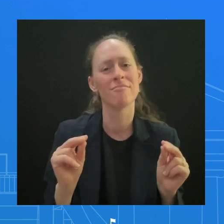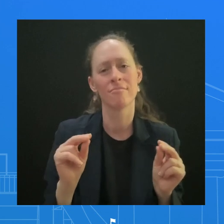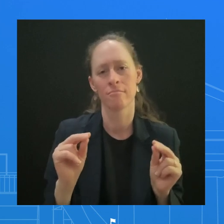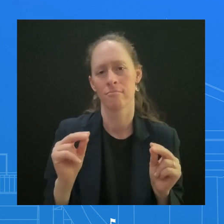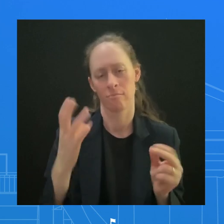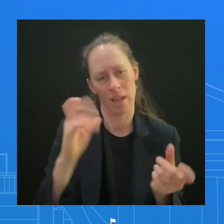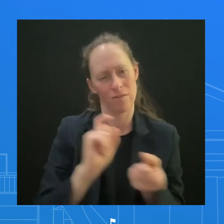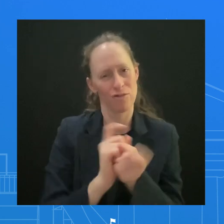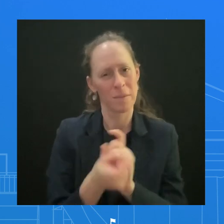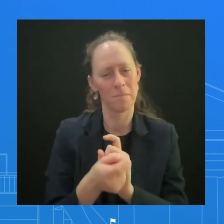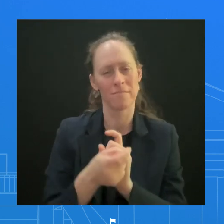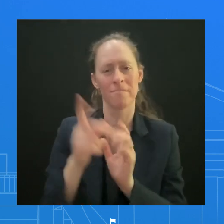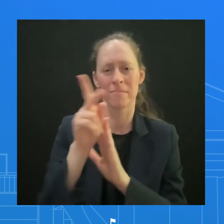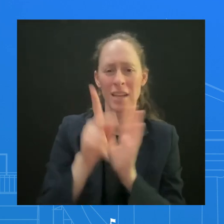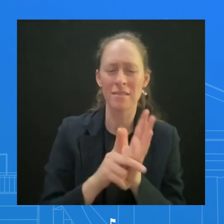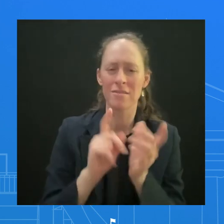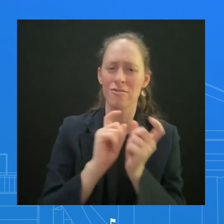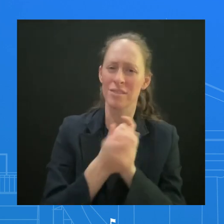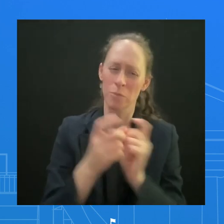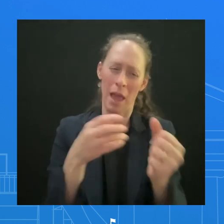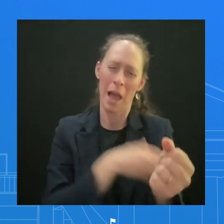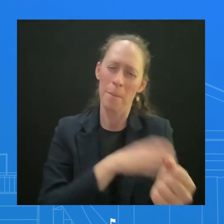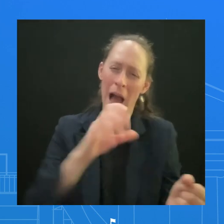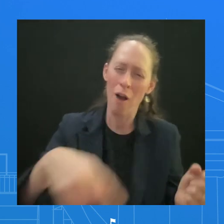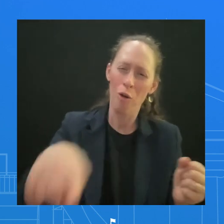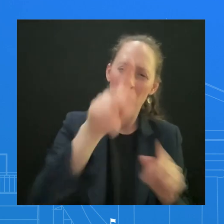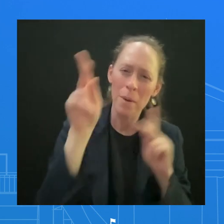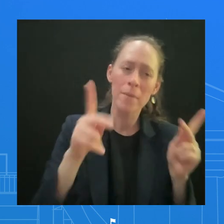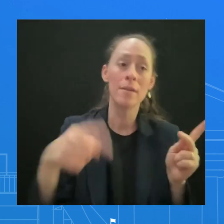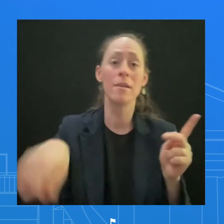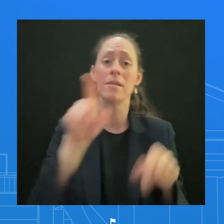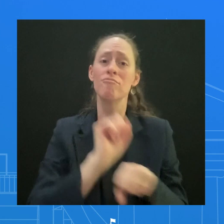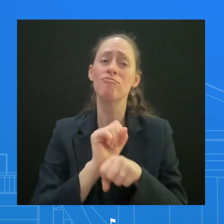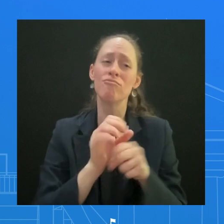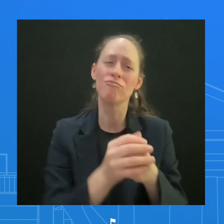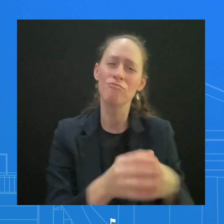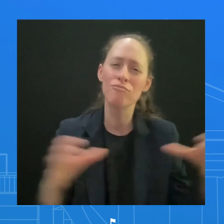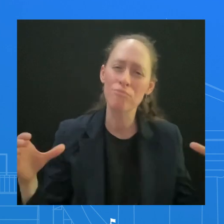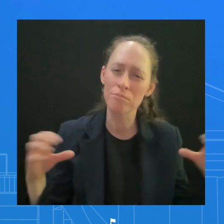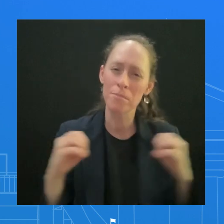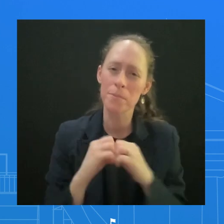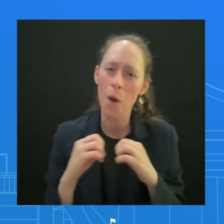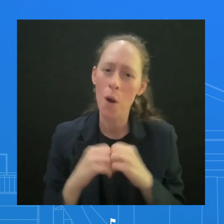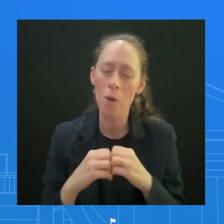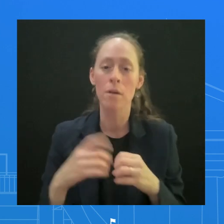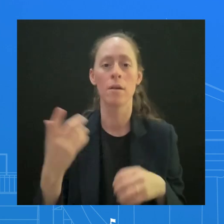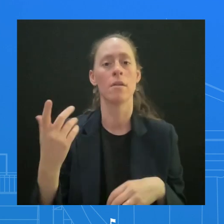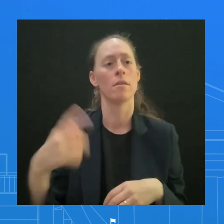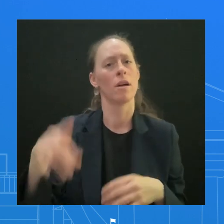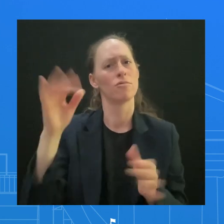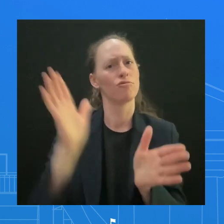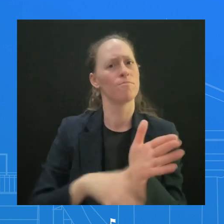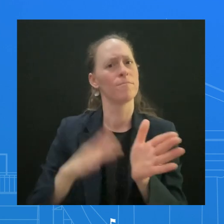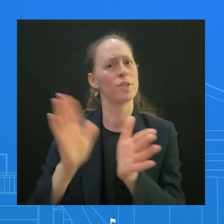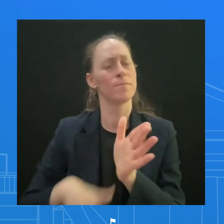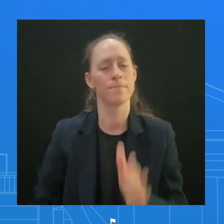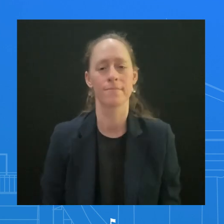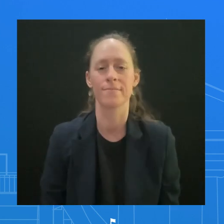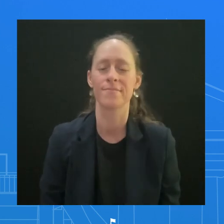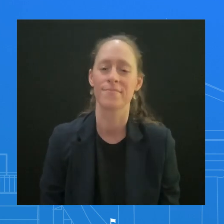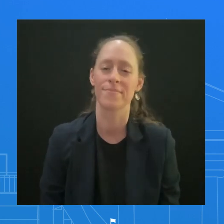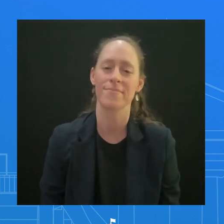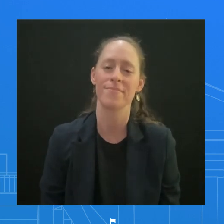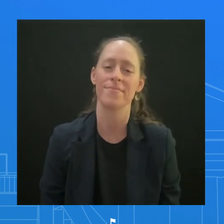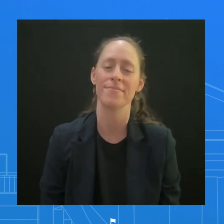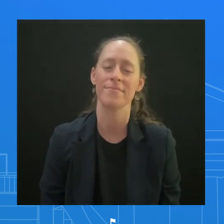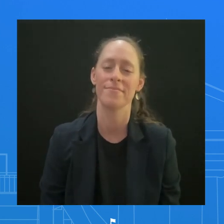investing in America, and lowering costs. That plan is delivering results with more than 13 million jobs created, the strongest economic growth